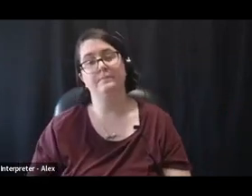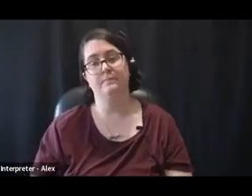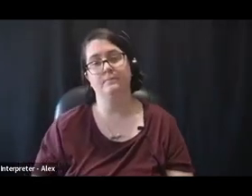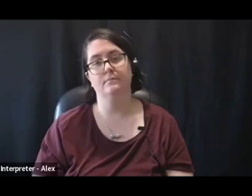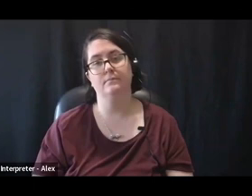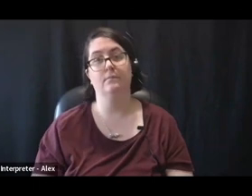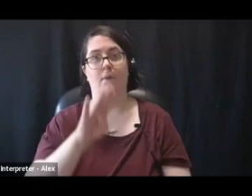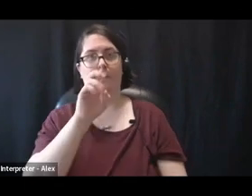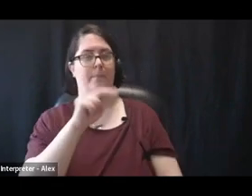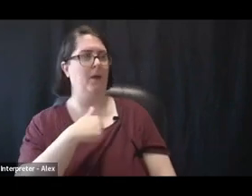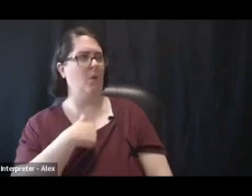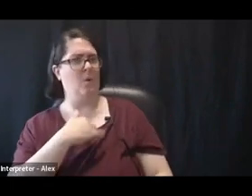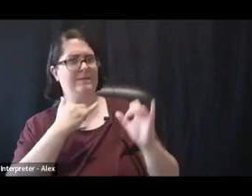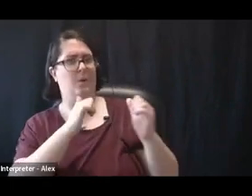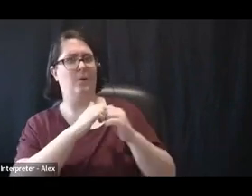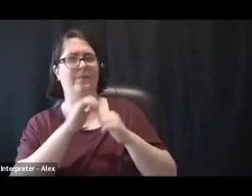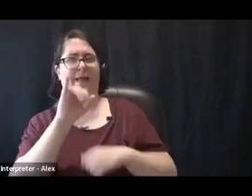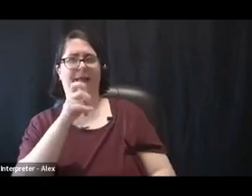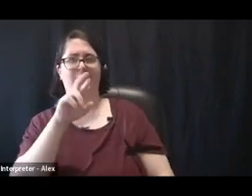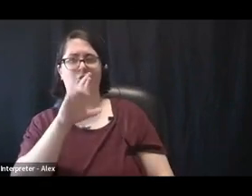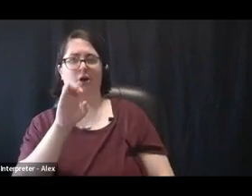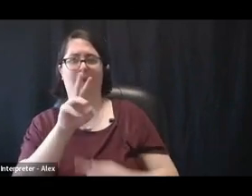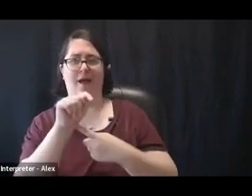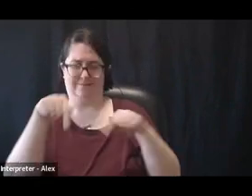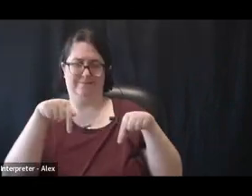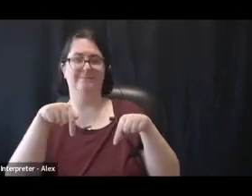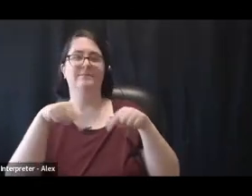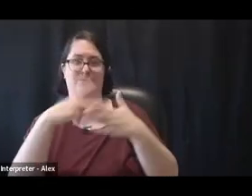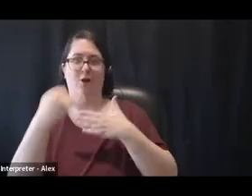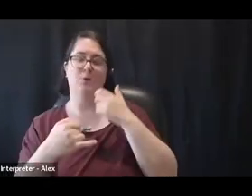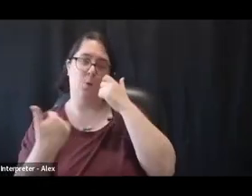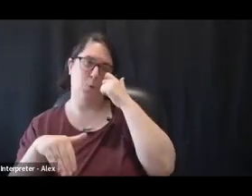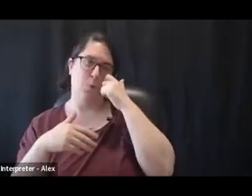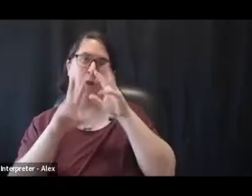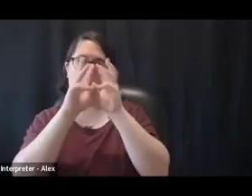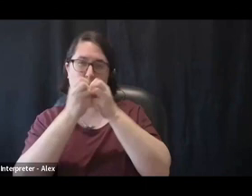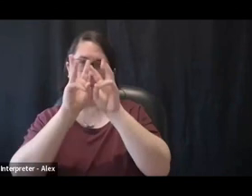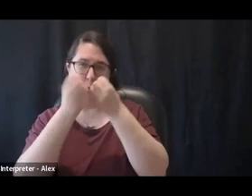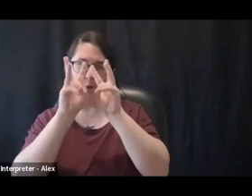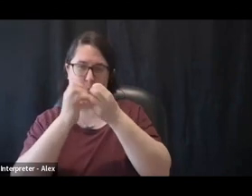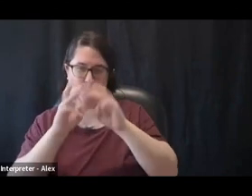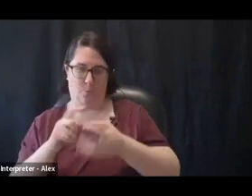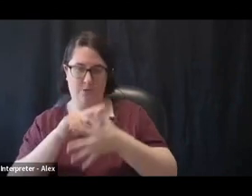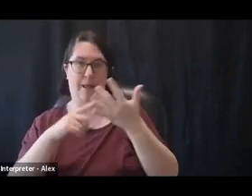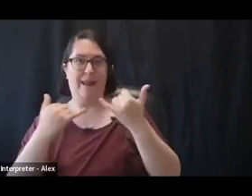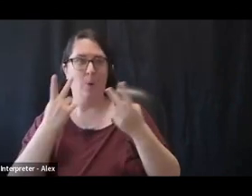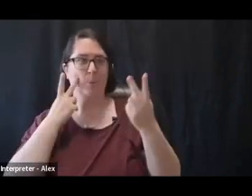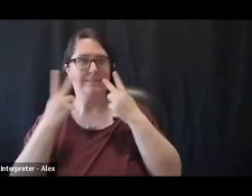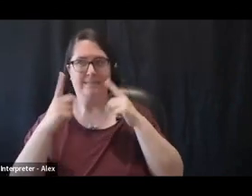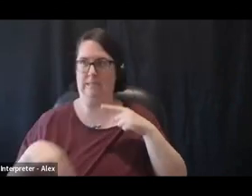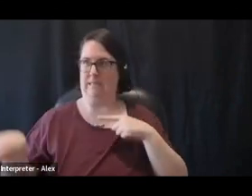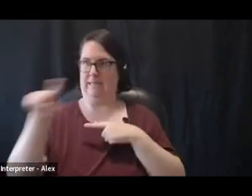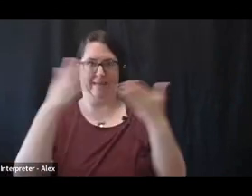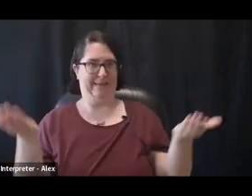I feel a bit similarly with Interconnect, right? We had all the workshops, and now we are seeing everyone